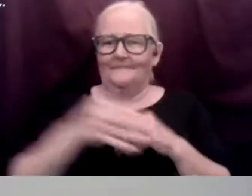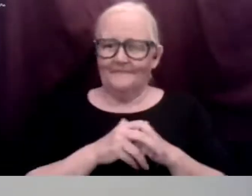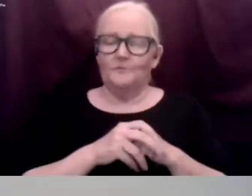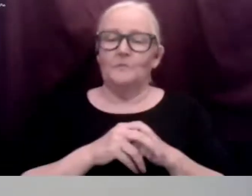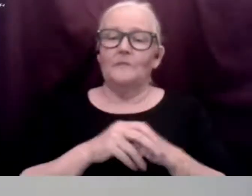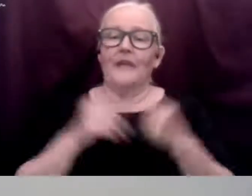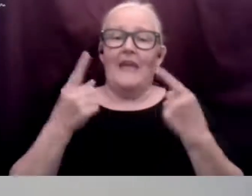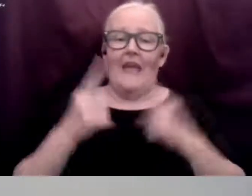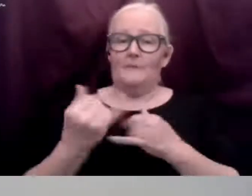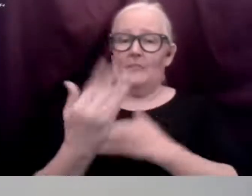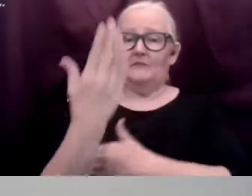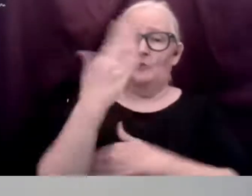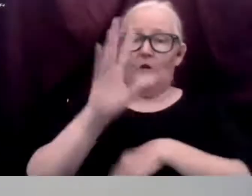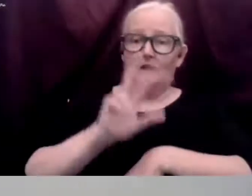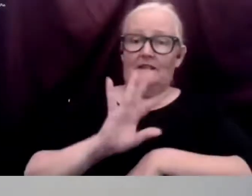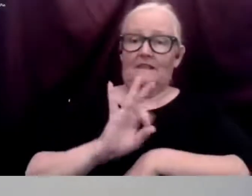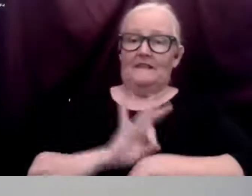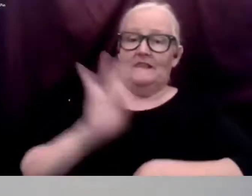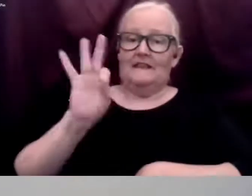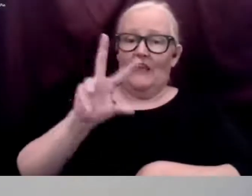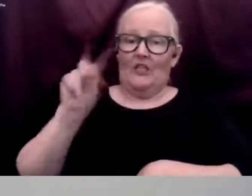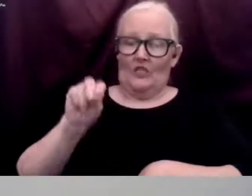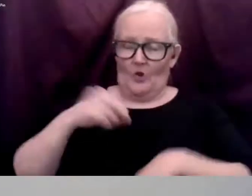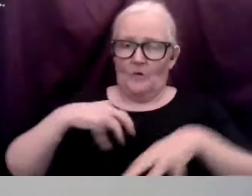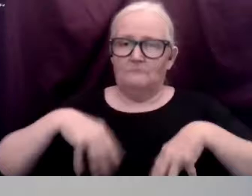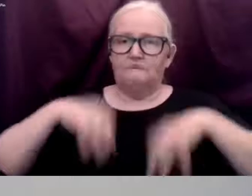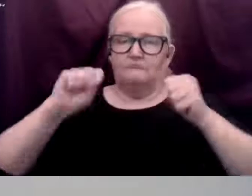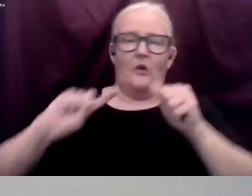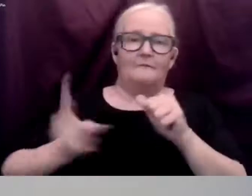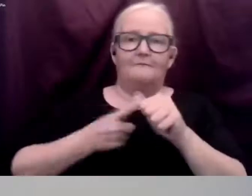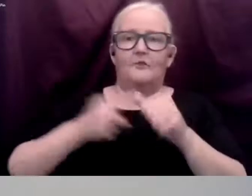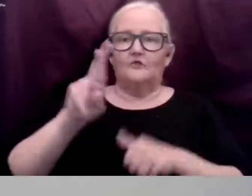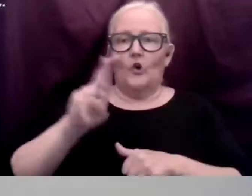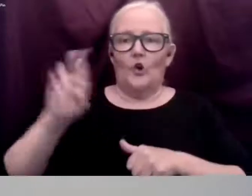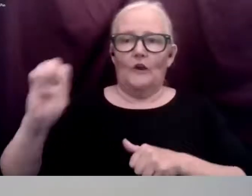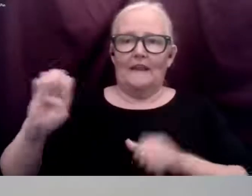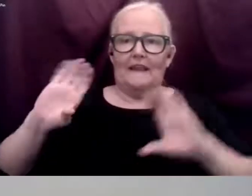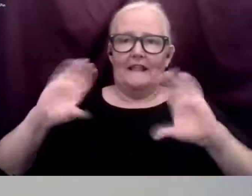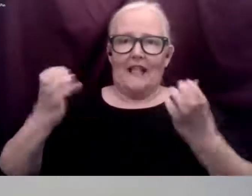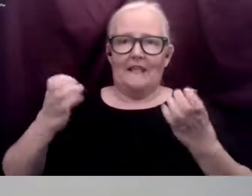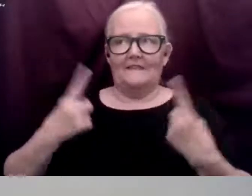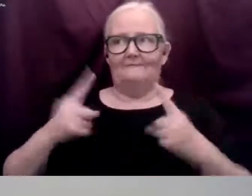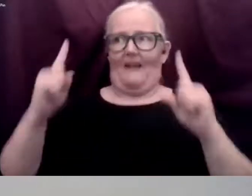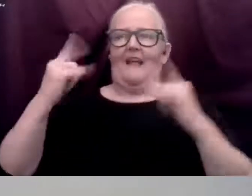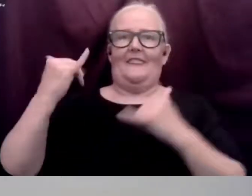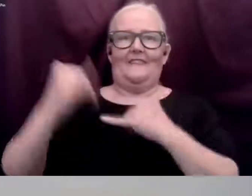first religious education classes of the year. Yeah!